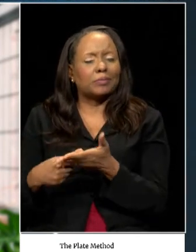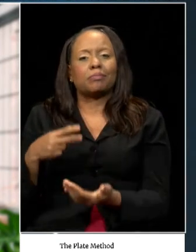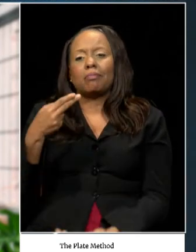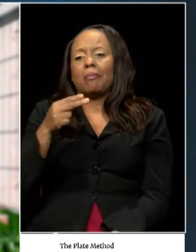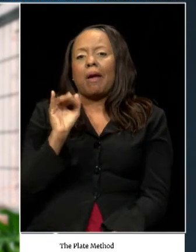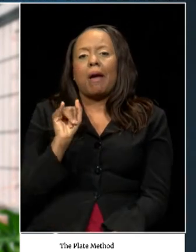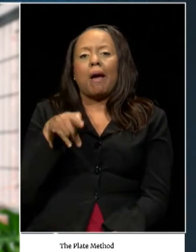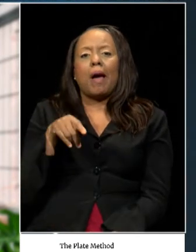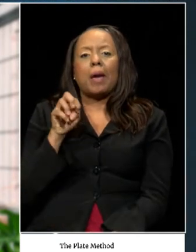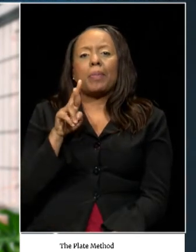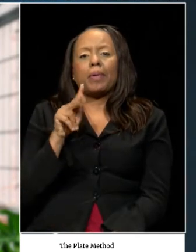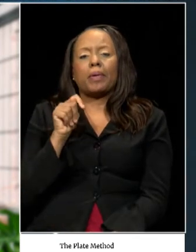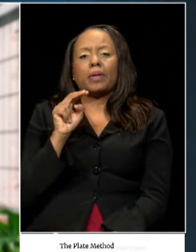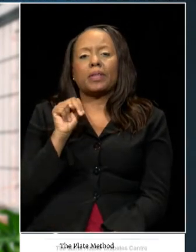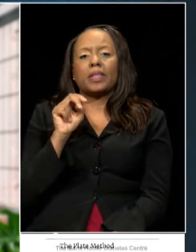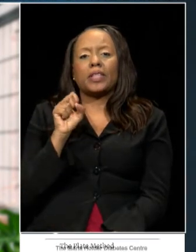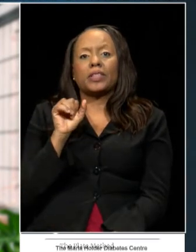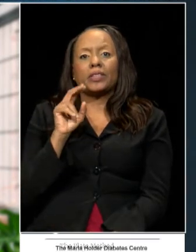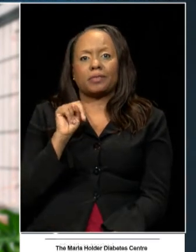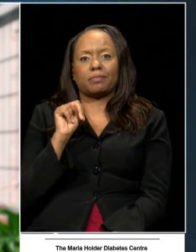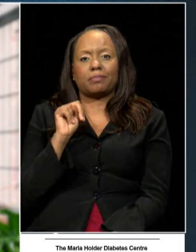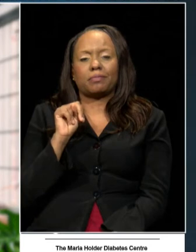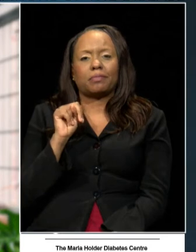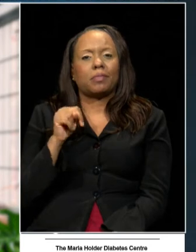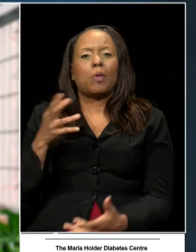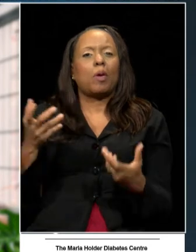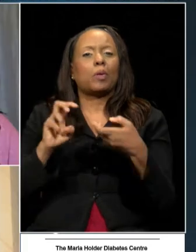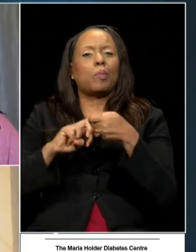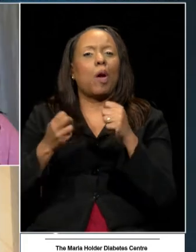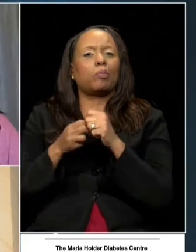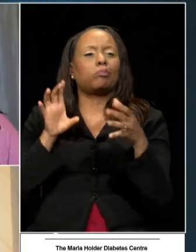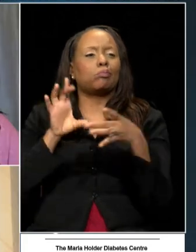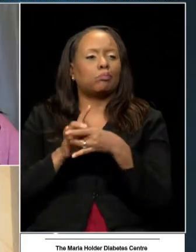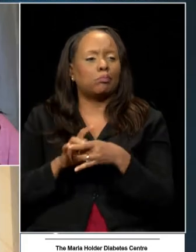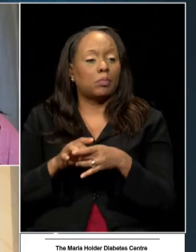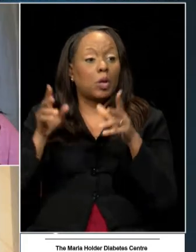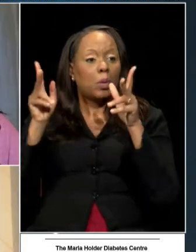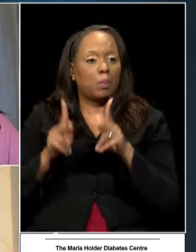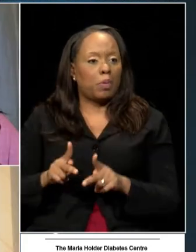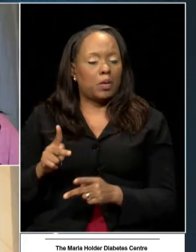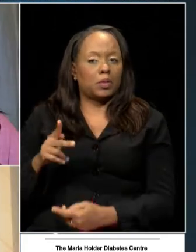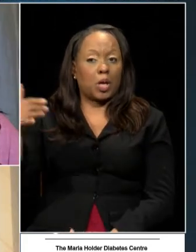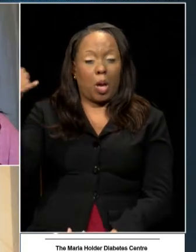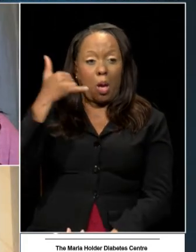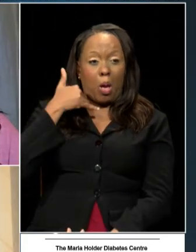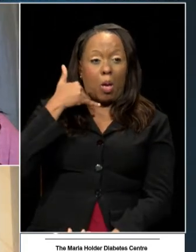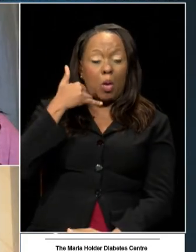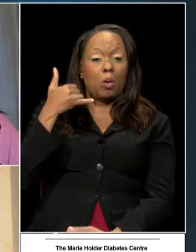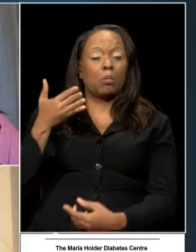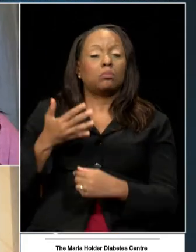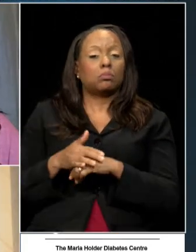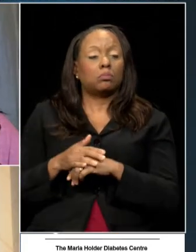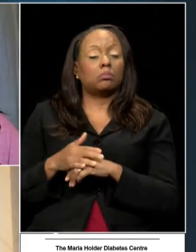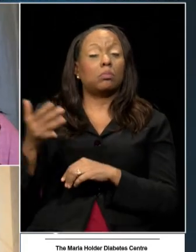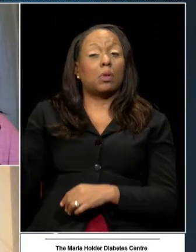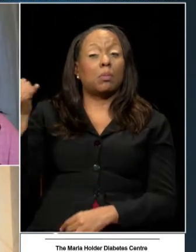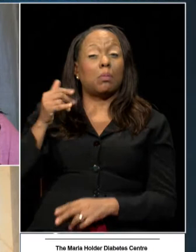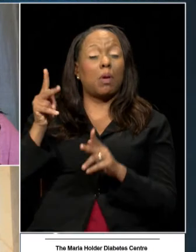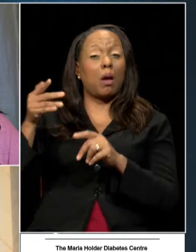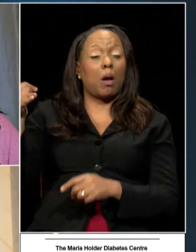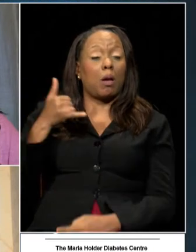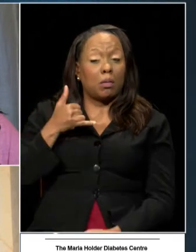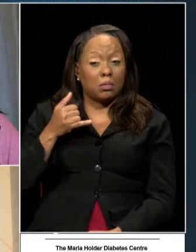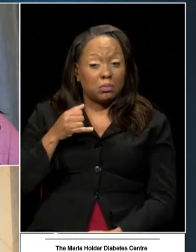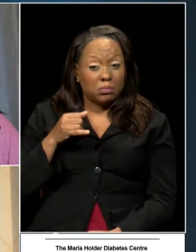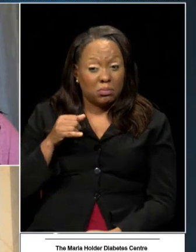Once again, the complications of the disease. We had a caller before we took the pause for lotteries. Do we